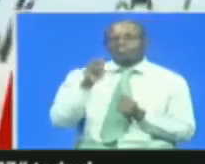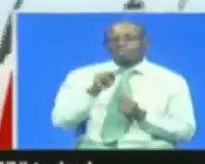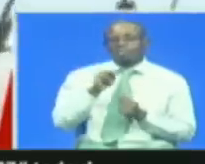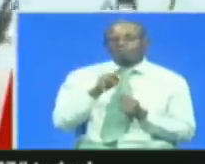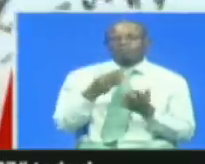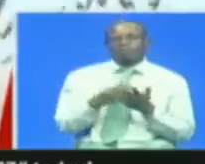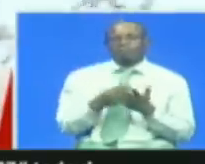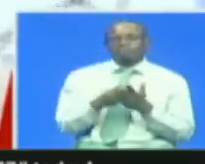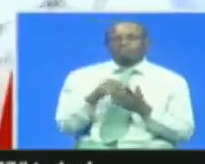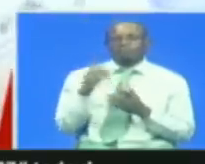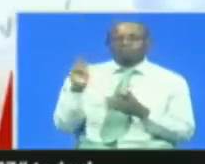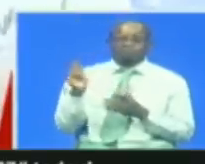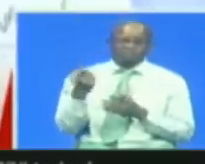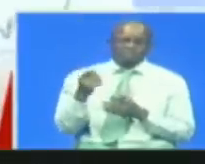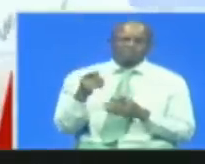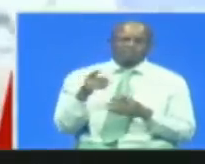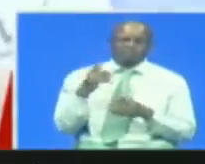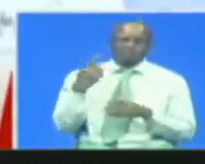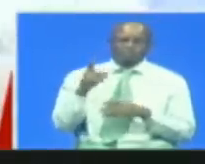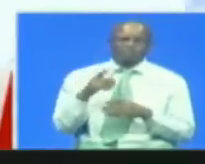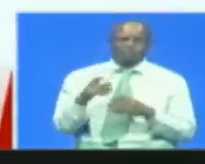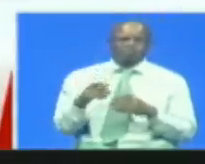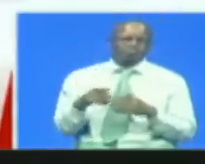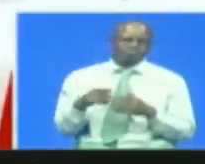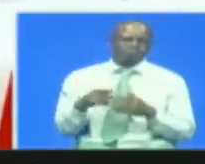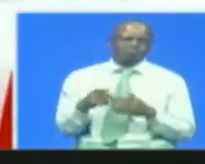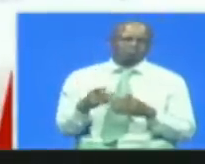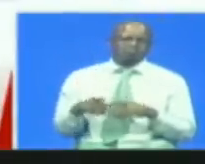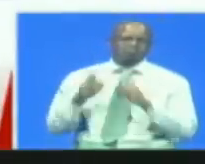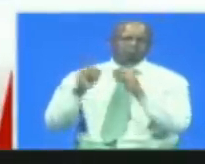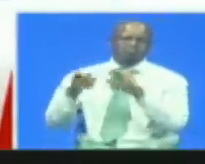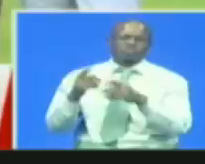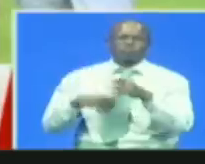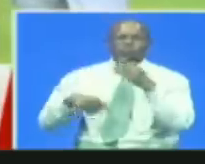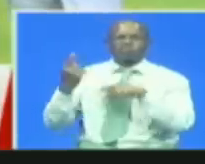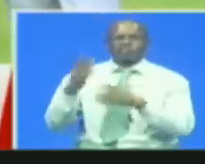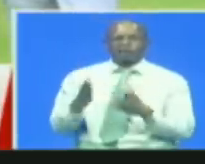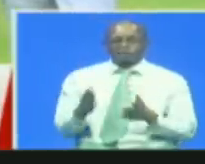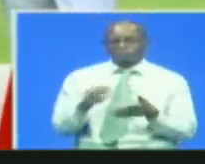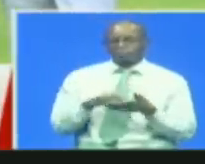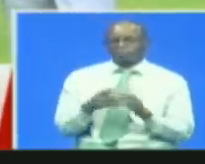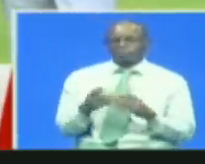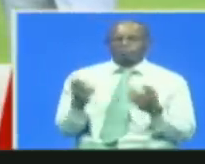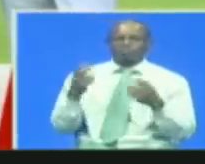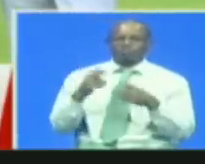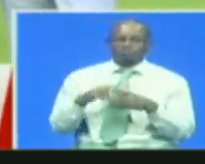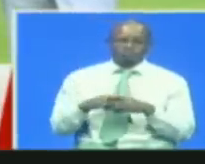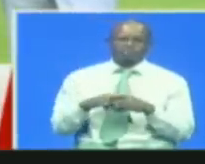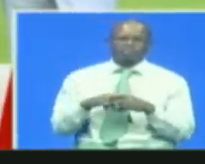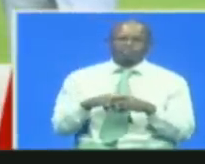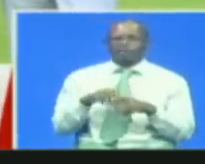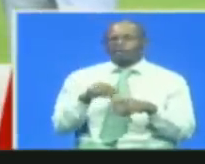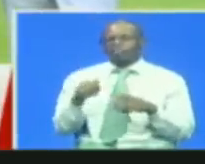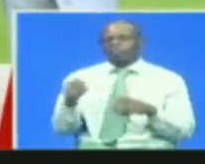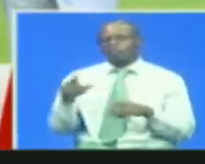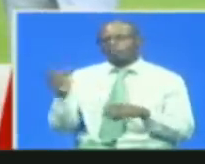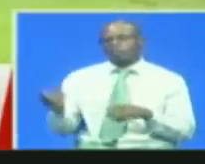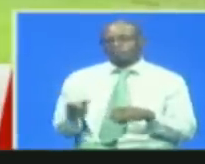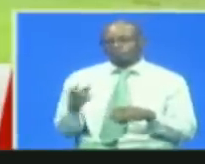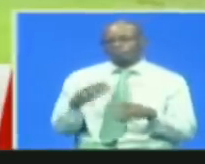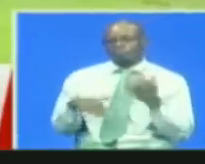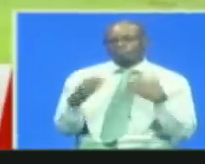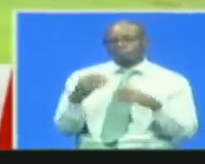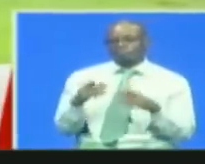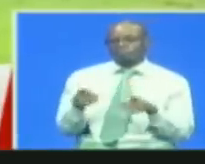professionals will fly in for the tournament to join 47 locals and regional golf professionals. Kenya will feature 27 professionals,